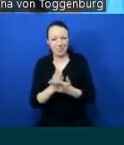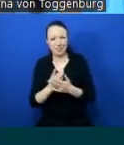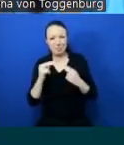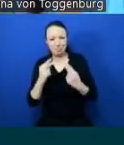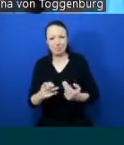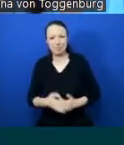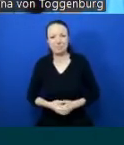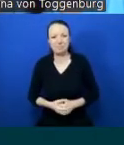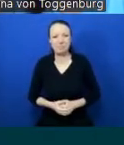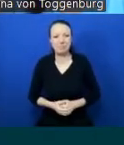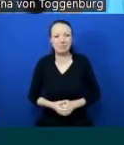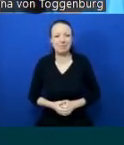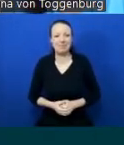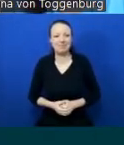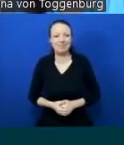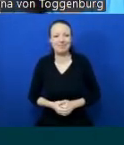Okay.